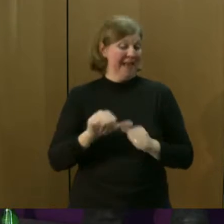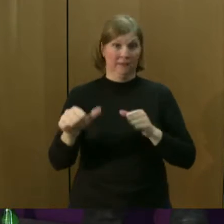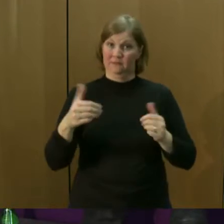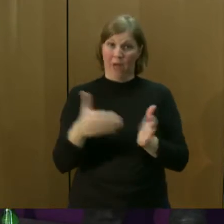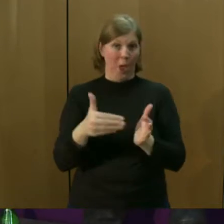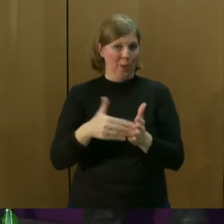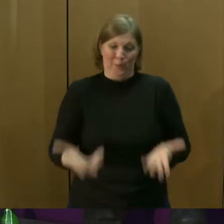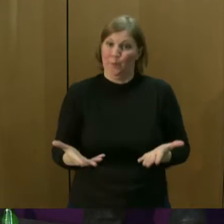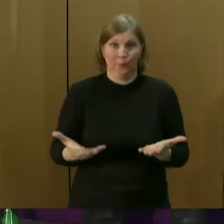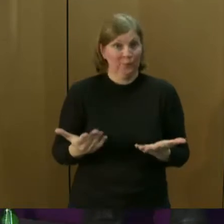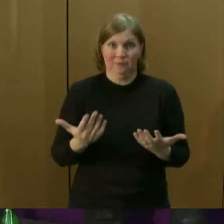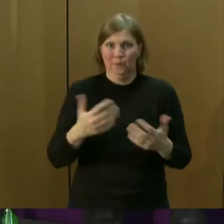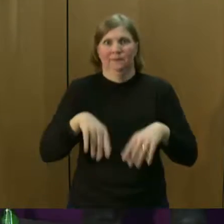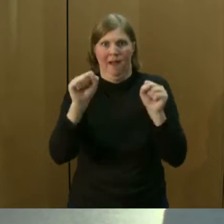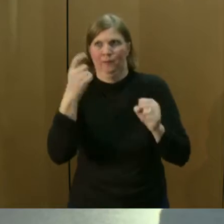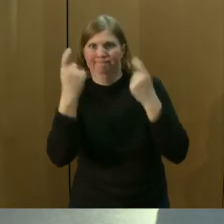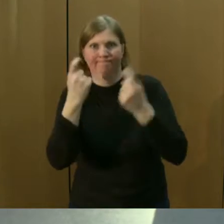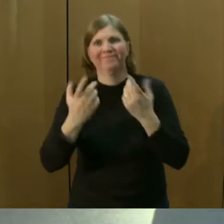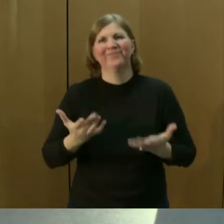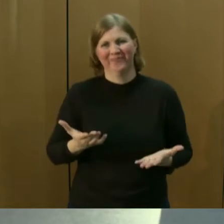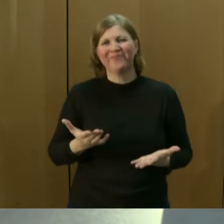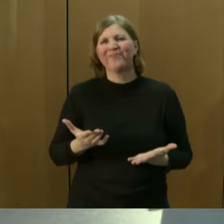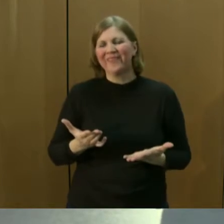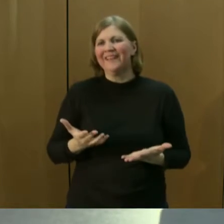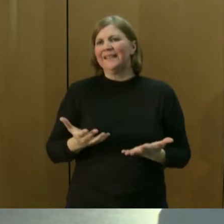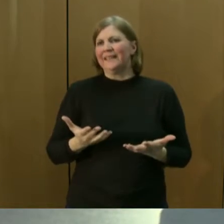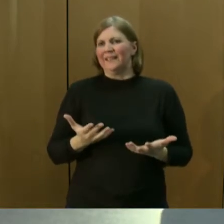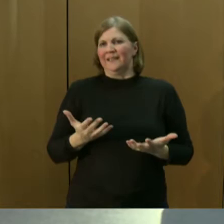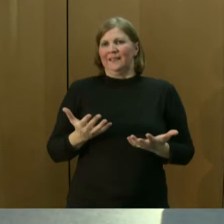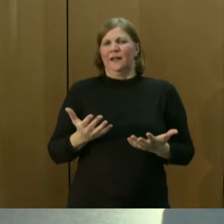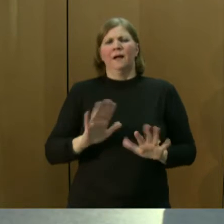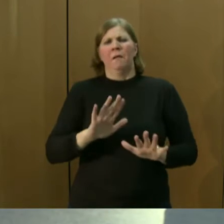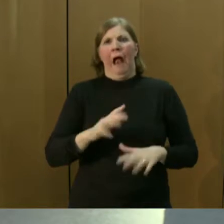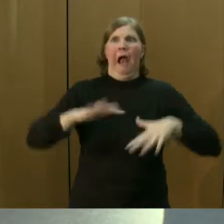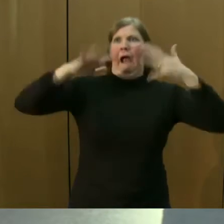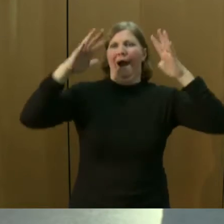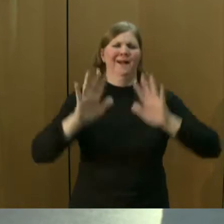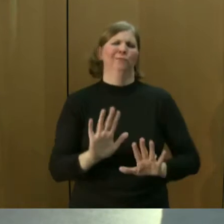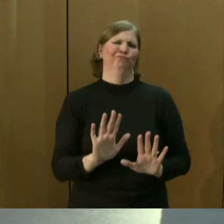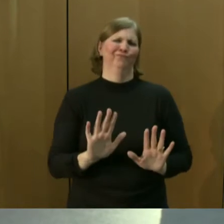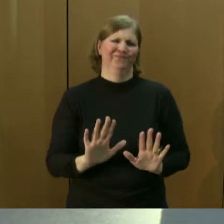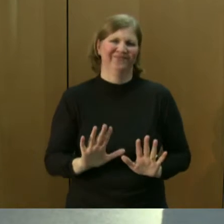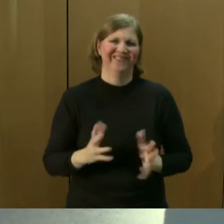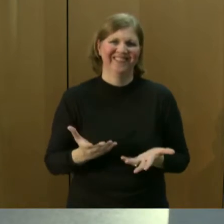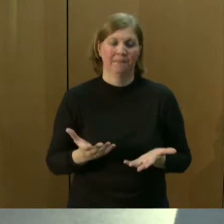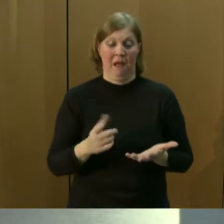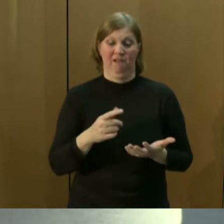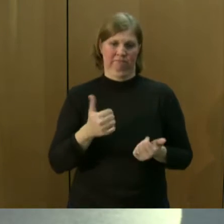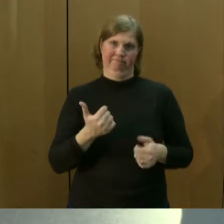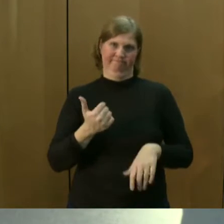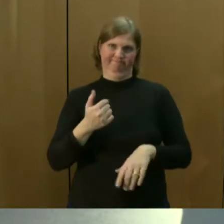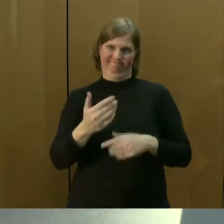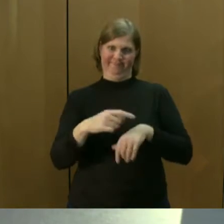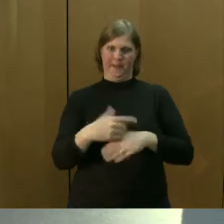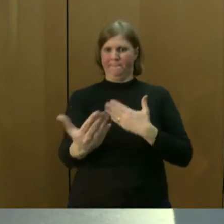struggling. But also don't panic if it feels like there's not very much out there, because more will become available, and we have a listing on